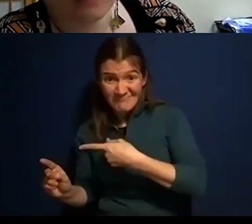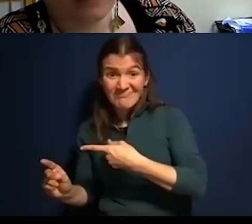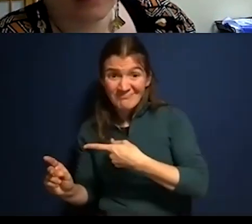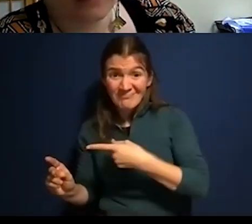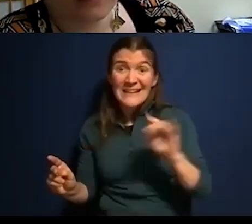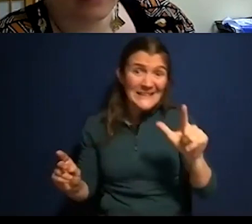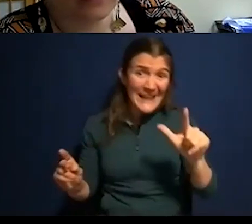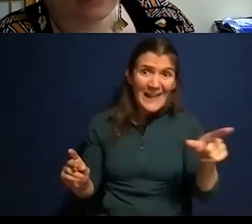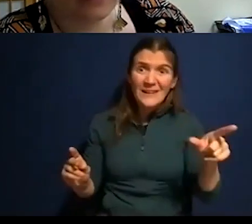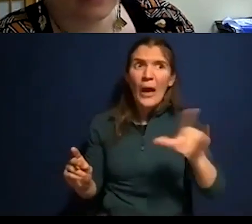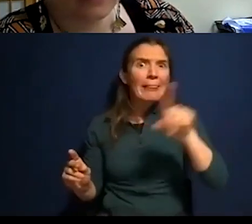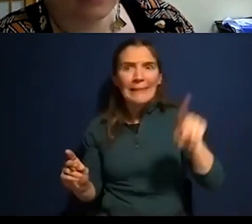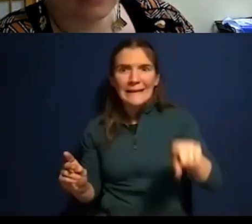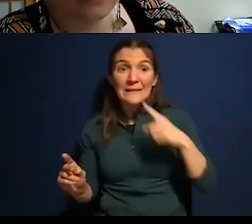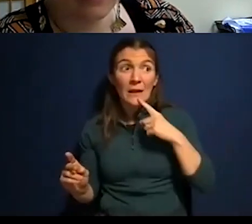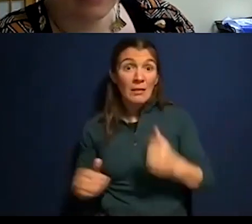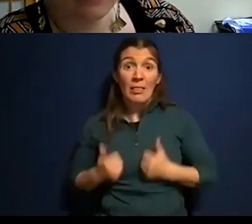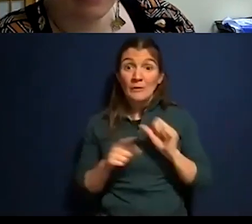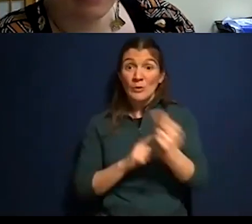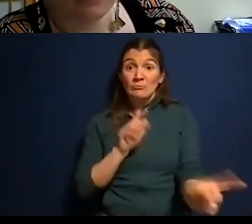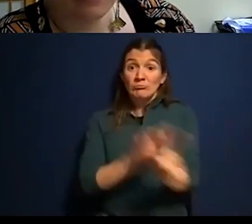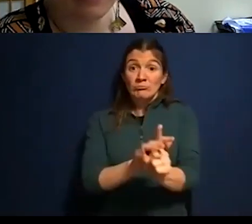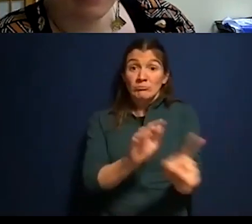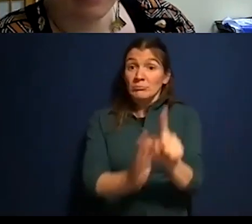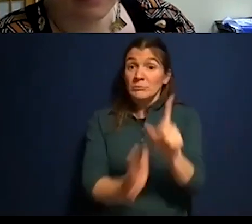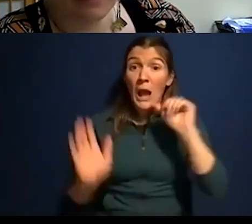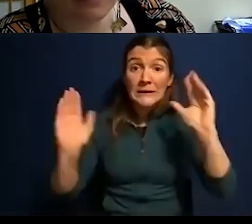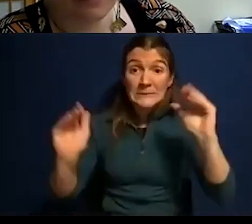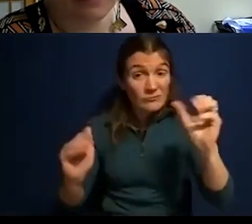you were saying too, Elizabeth, life situations happen,